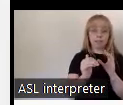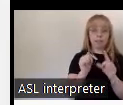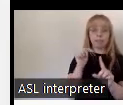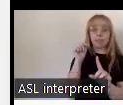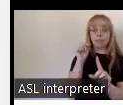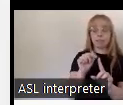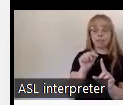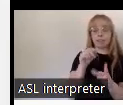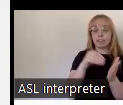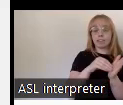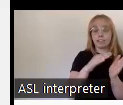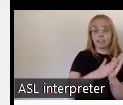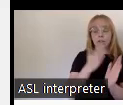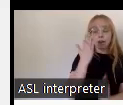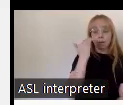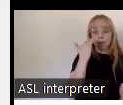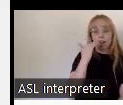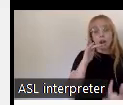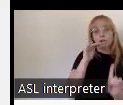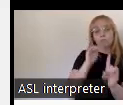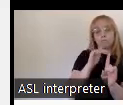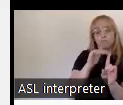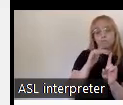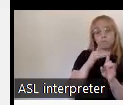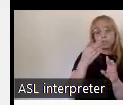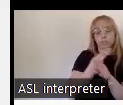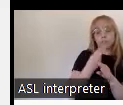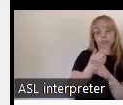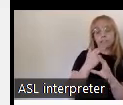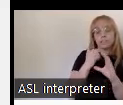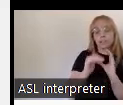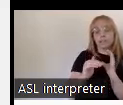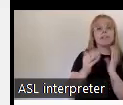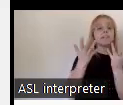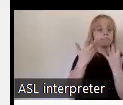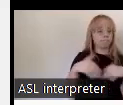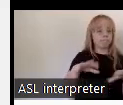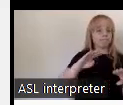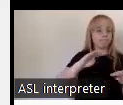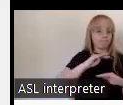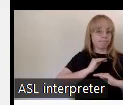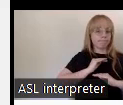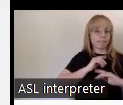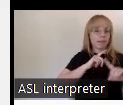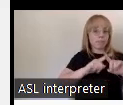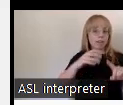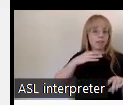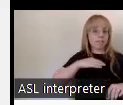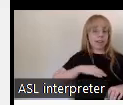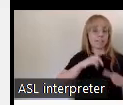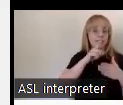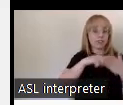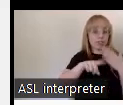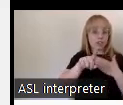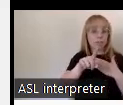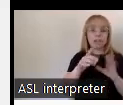there so that you can get a notification via email that it's been completed, but the actual benefits lookup, again,